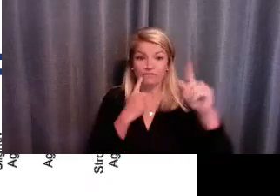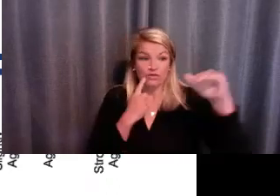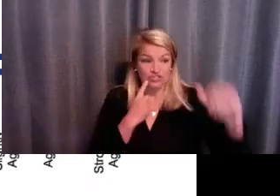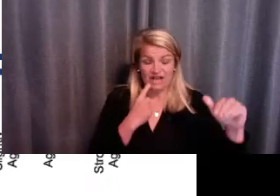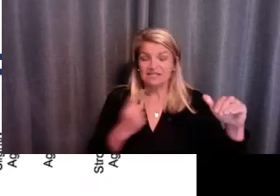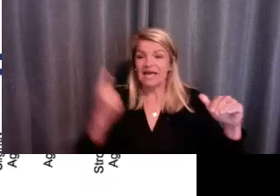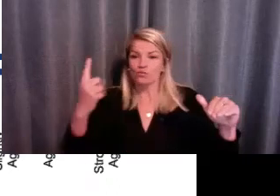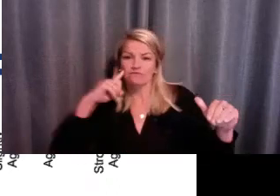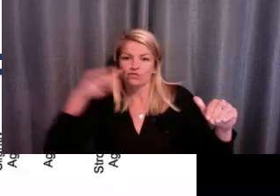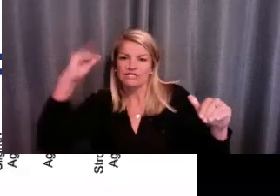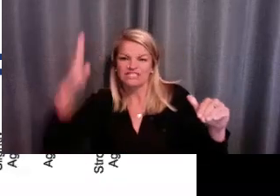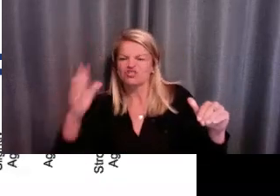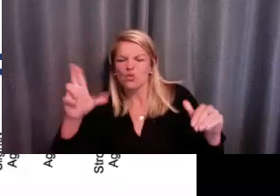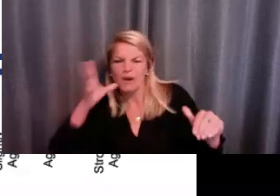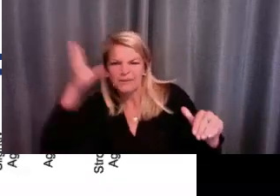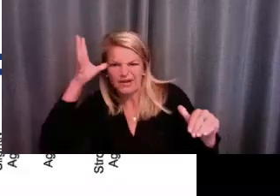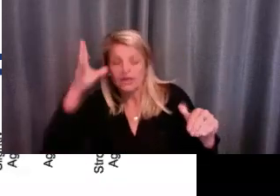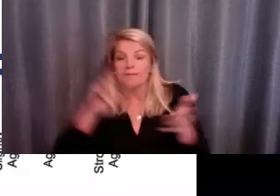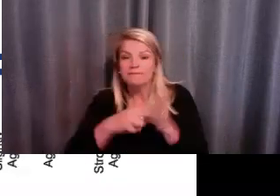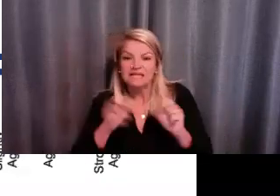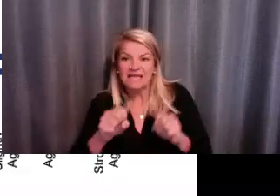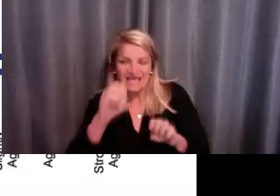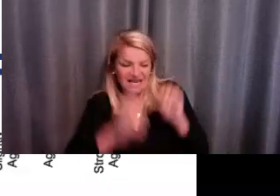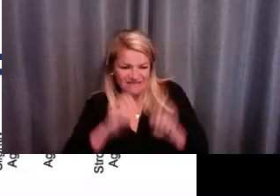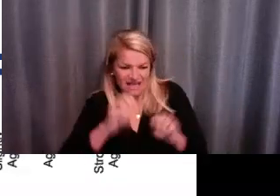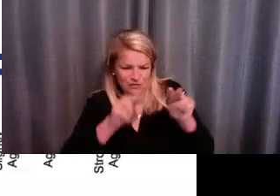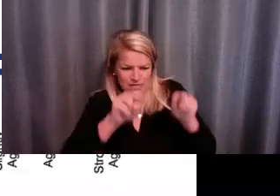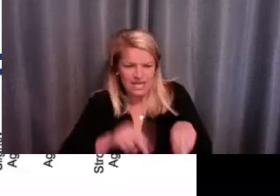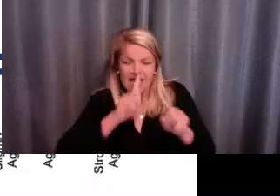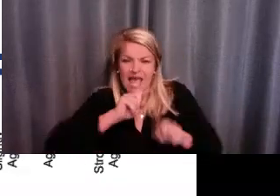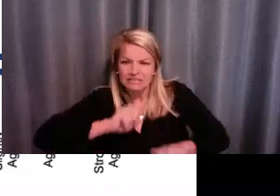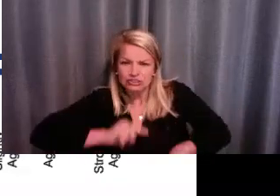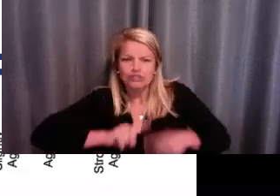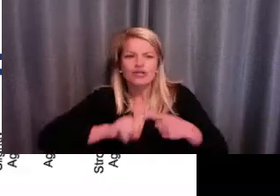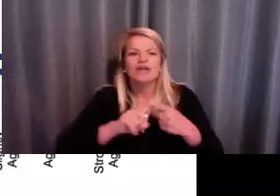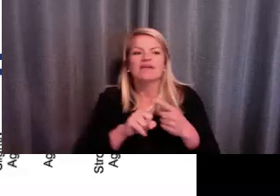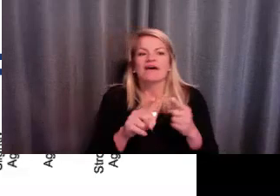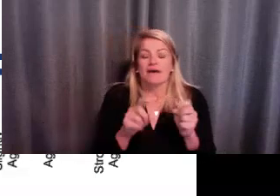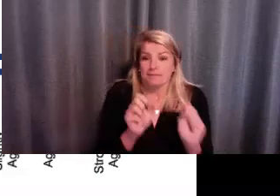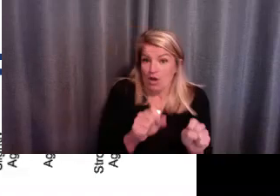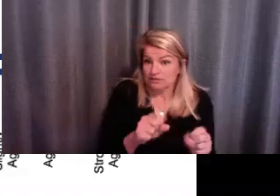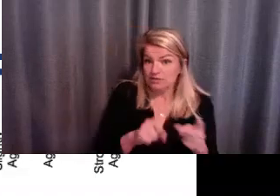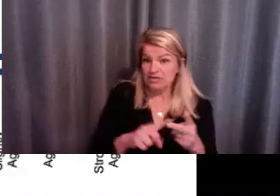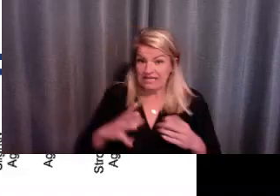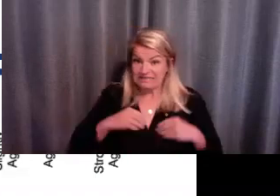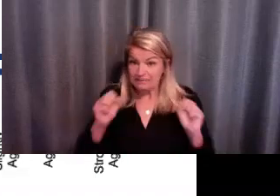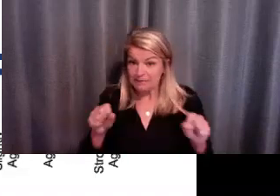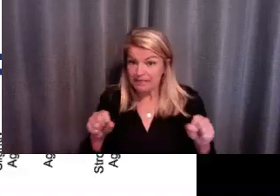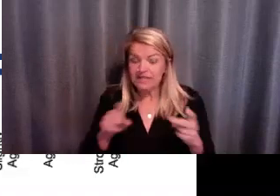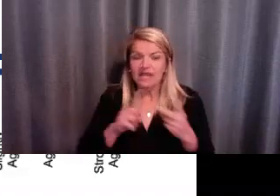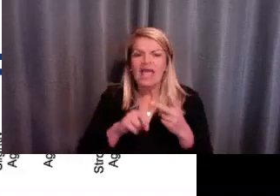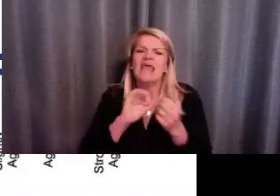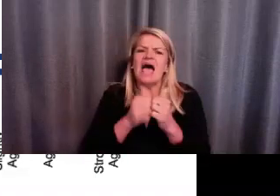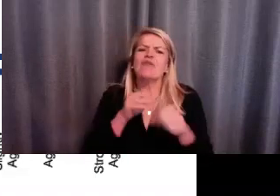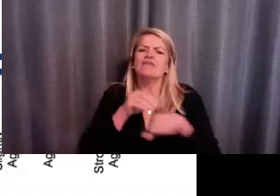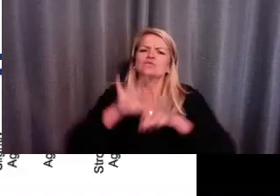teacher version where they're able to evaluate the feasibility, the acceptability, and how it reflects the larger system